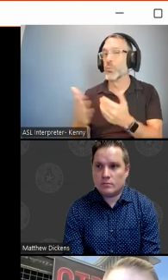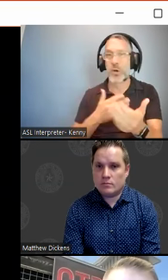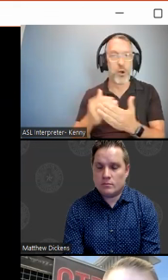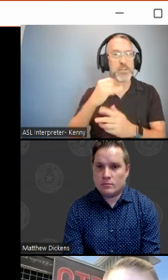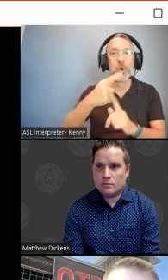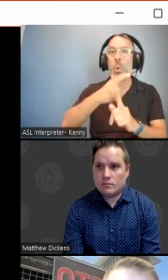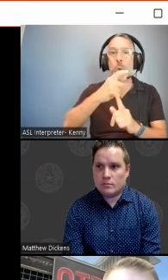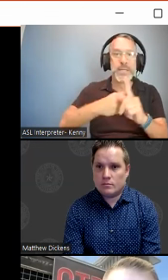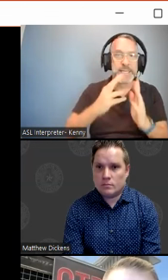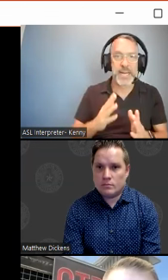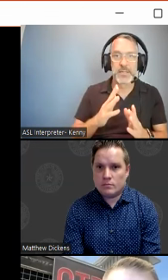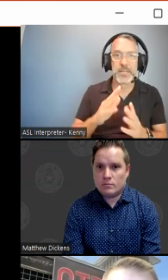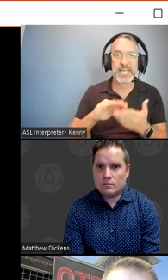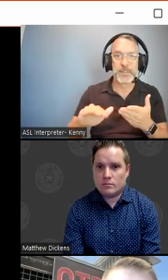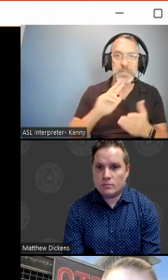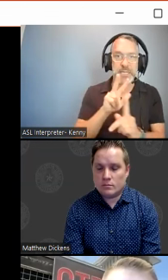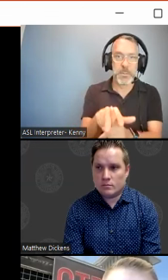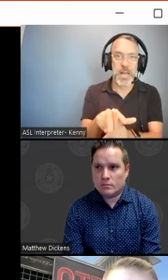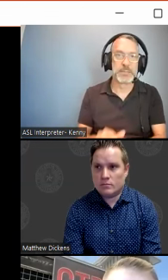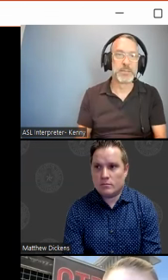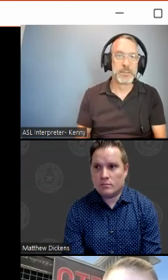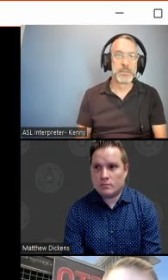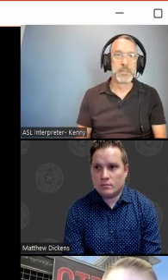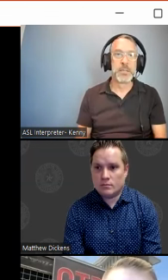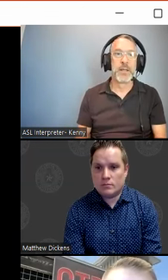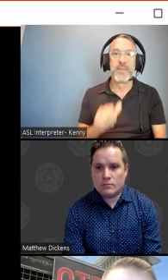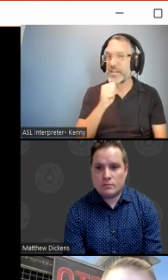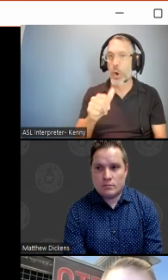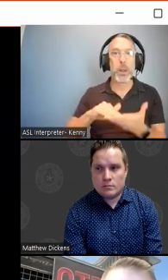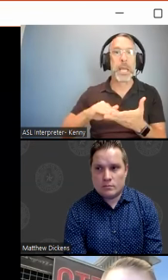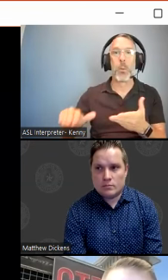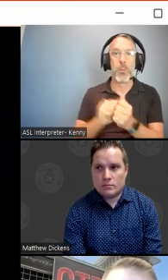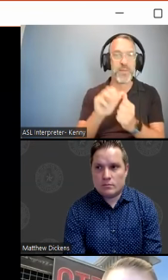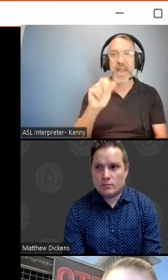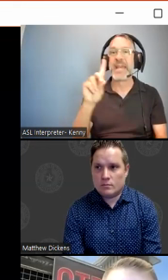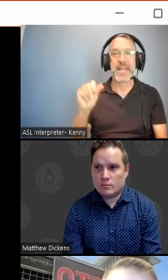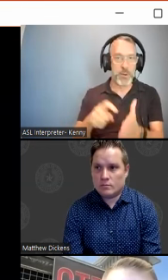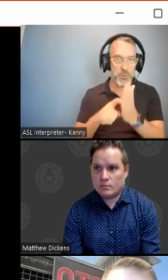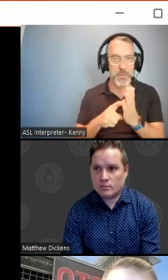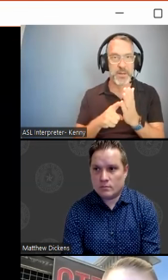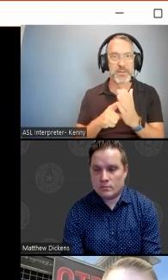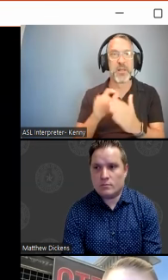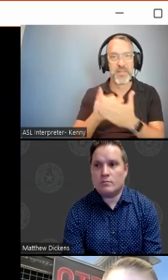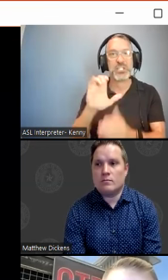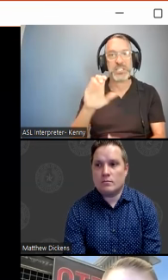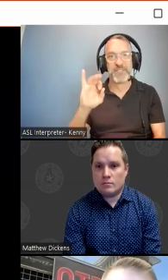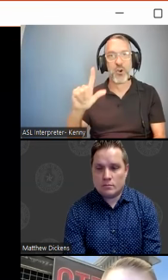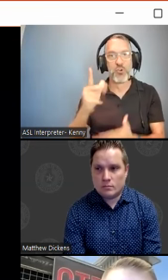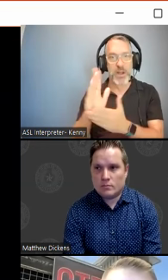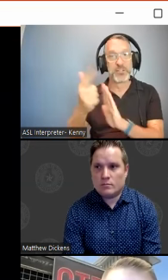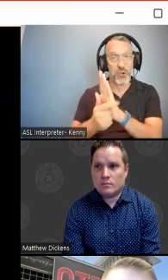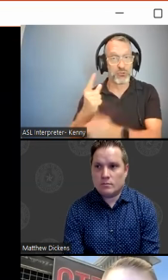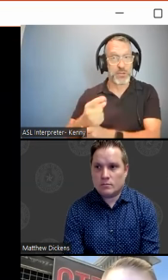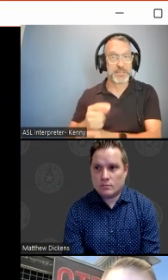tenant exception being applied. And they do not get away with the ADA requirements that are civil rights laws, right?